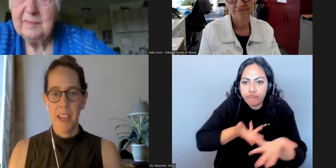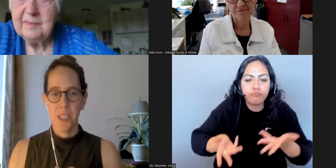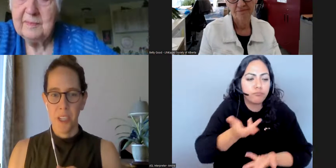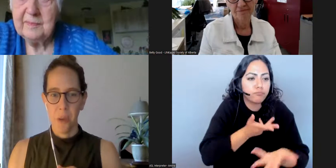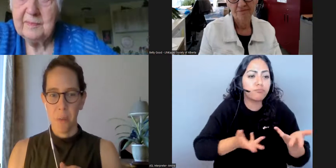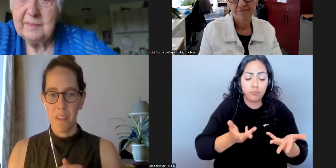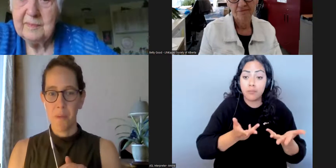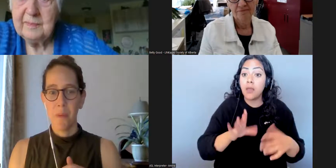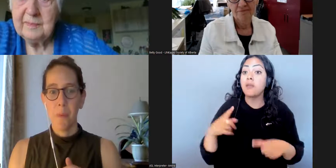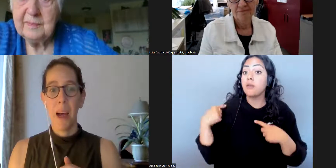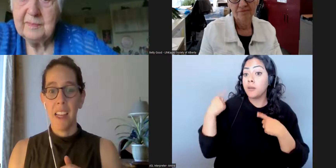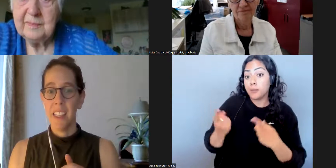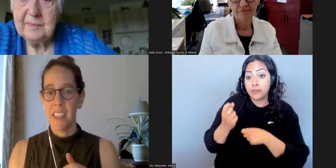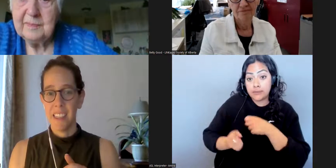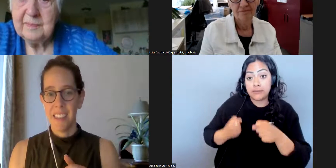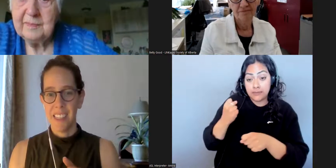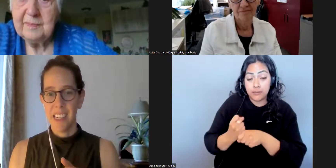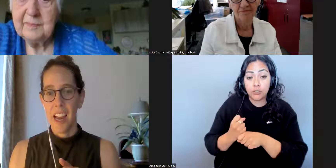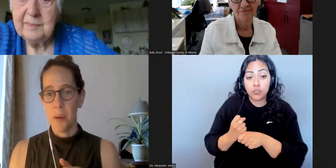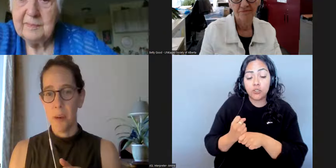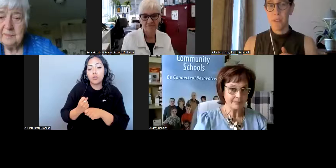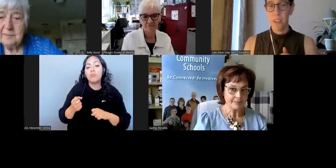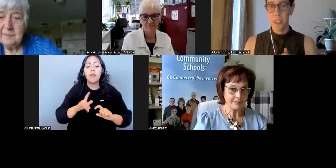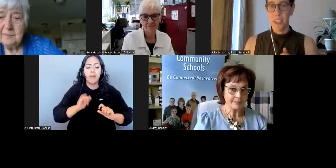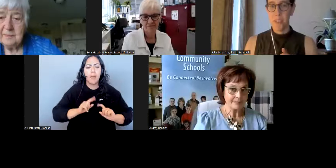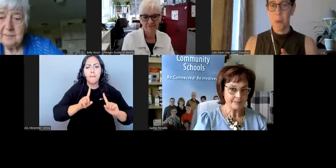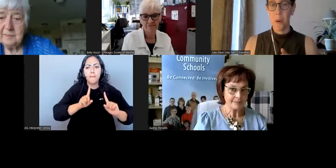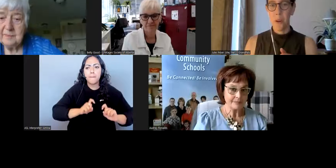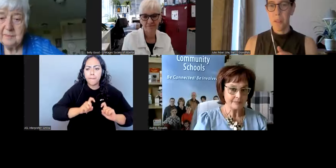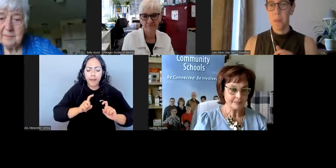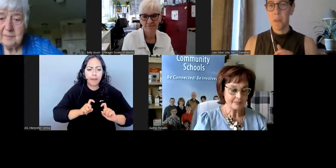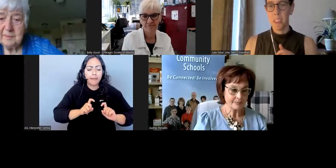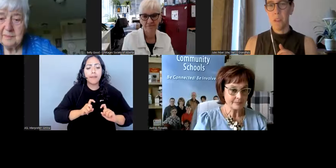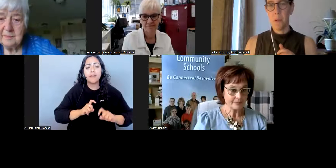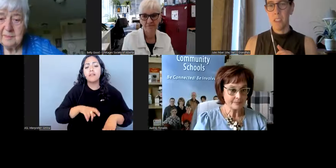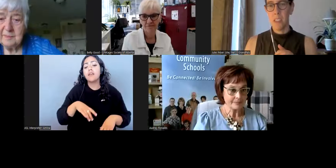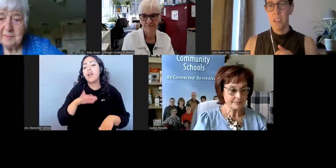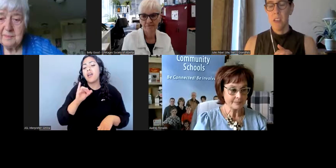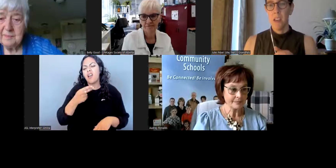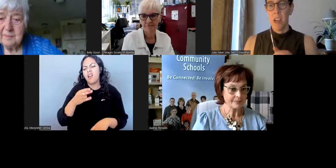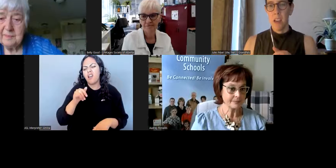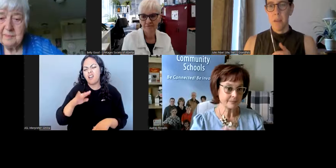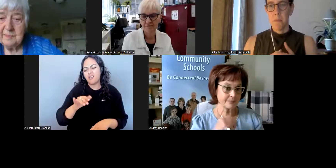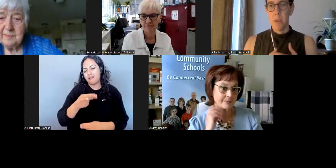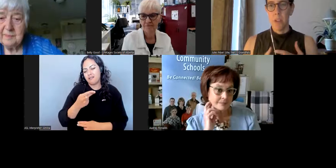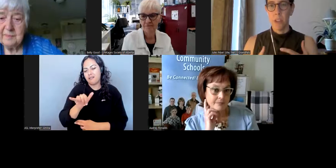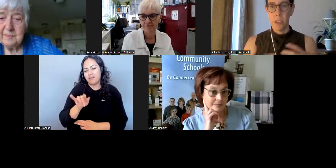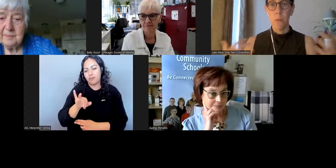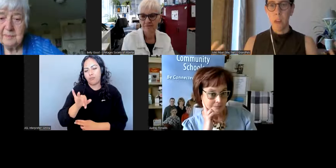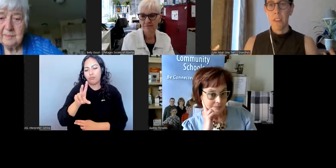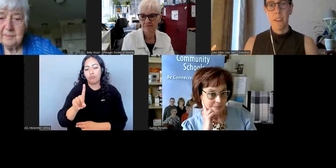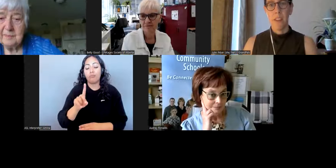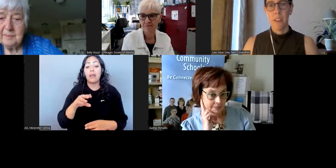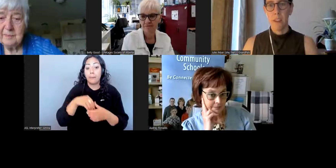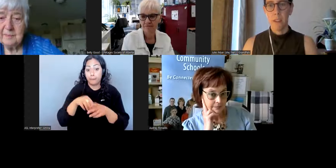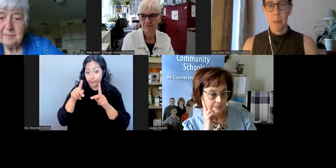the past year when we've piloted the hybrid version of the program, it's been really cool to learn